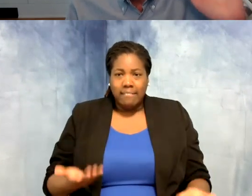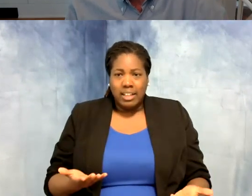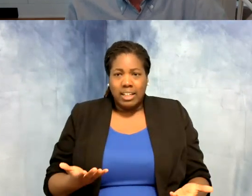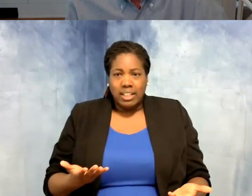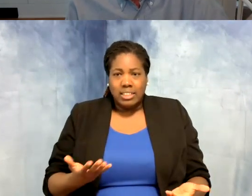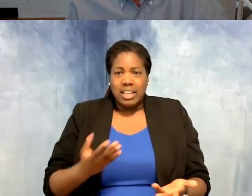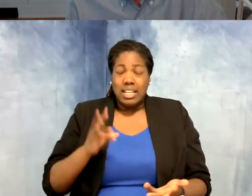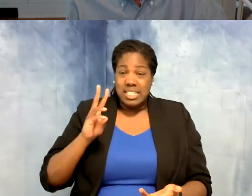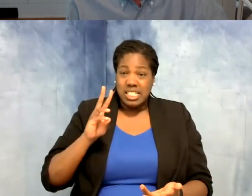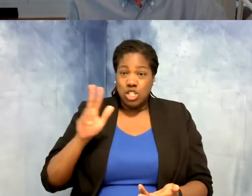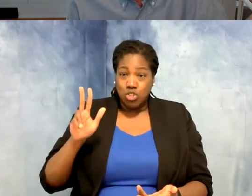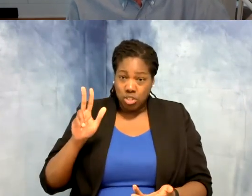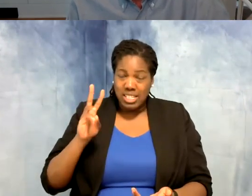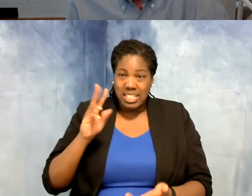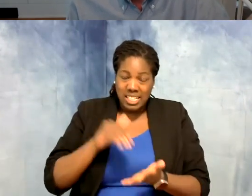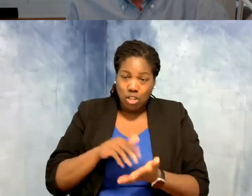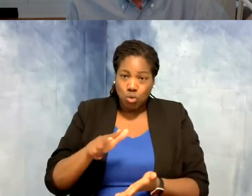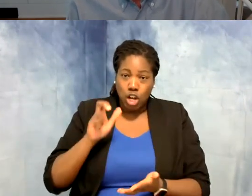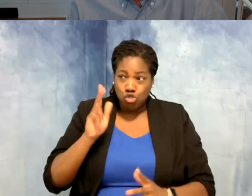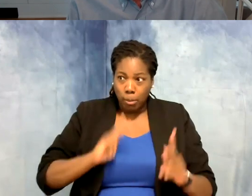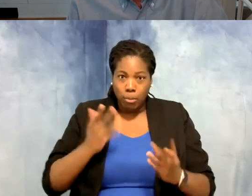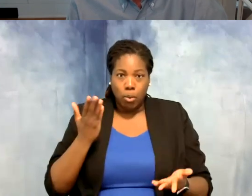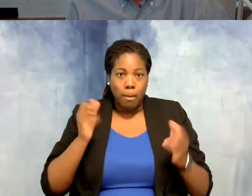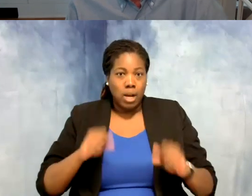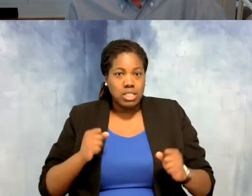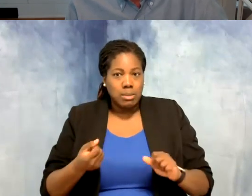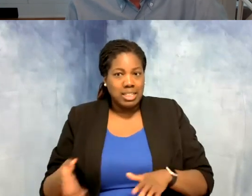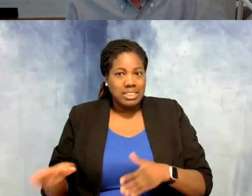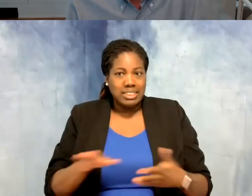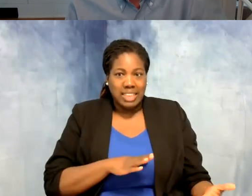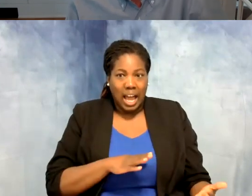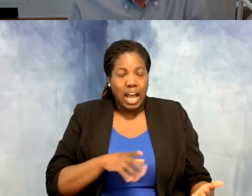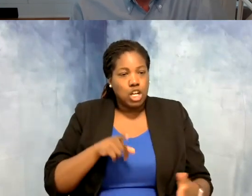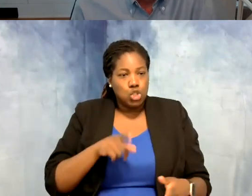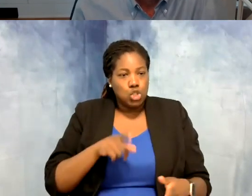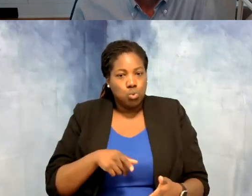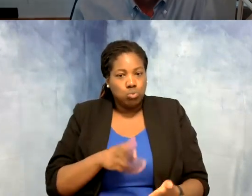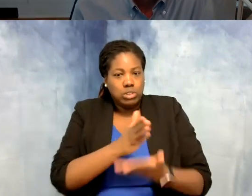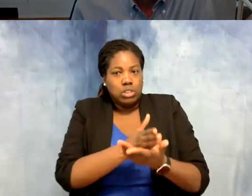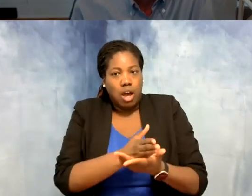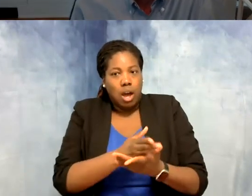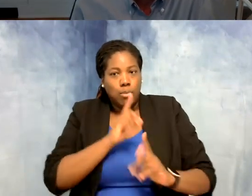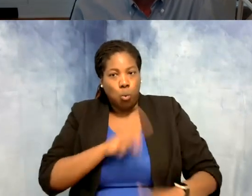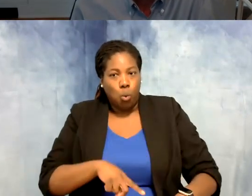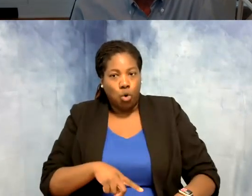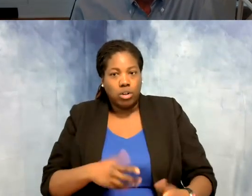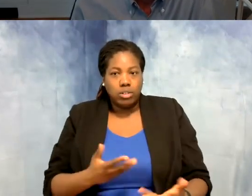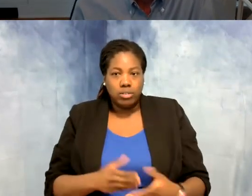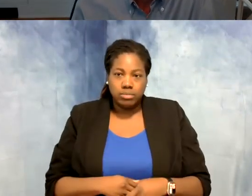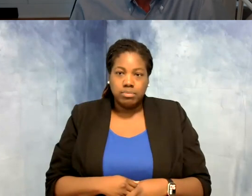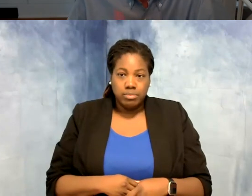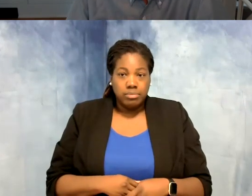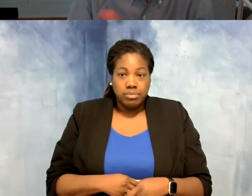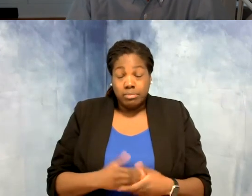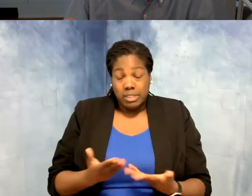that 6,300 people may die because of its decision to stay the order, but nonetheless stays